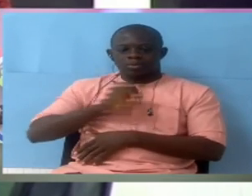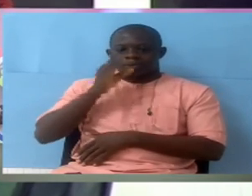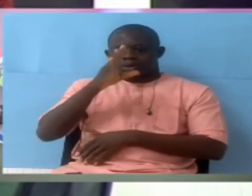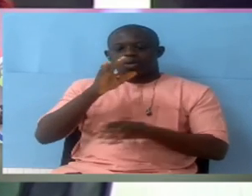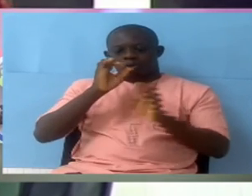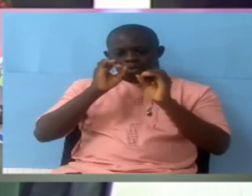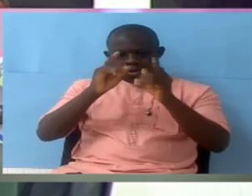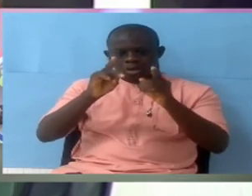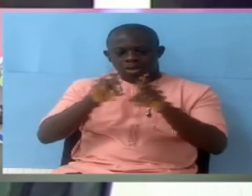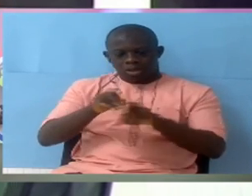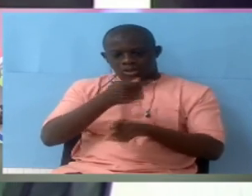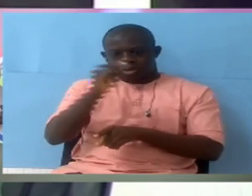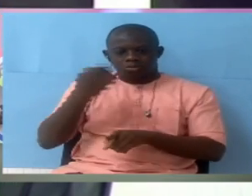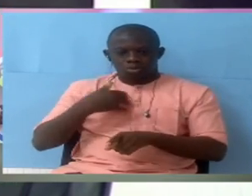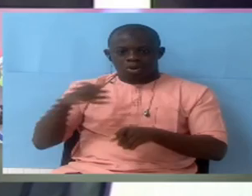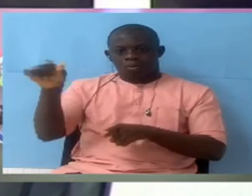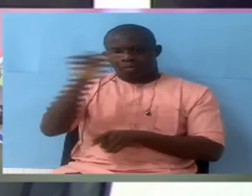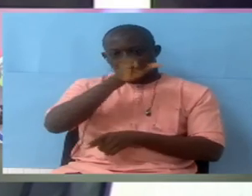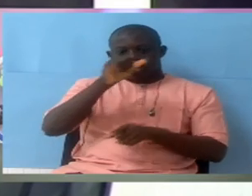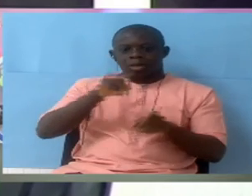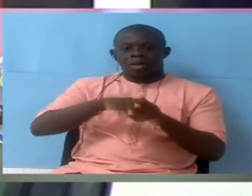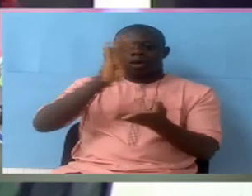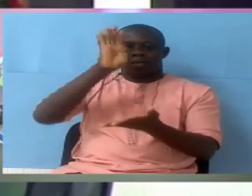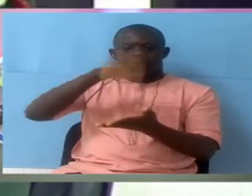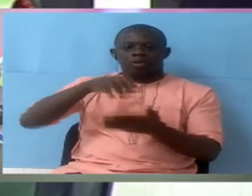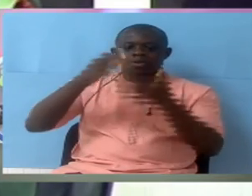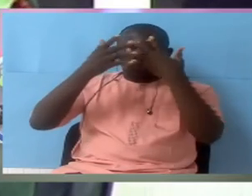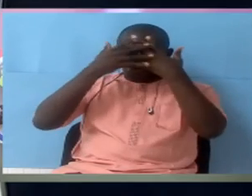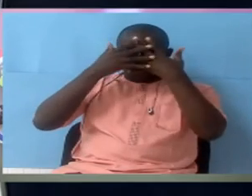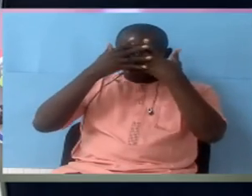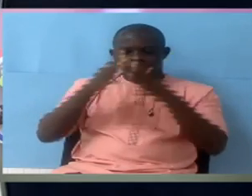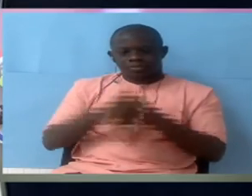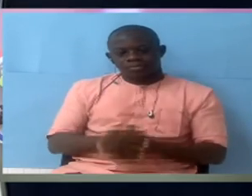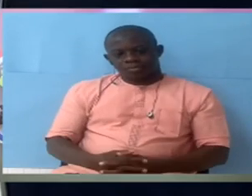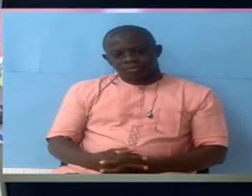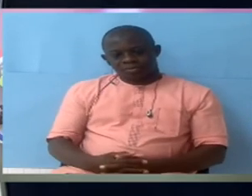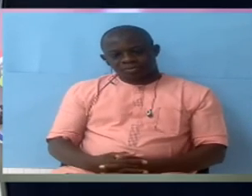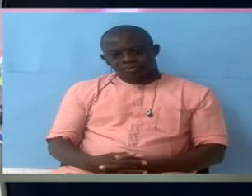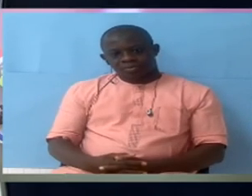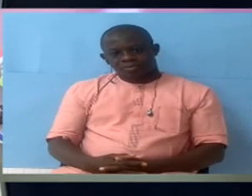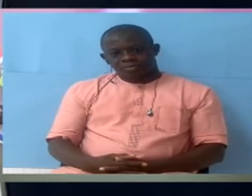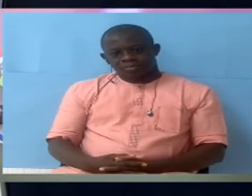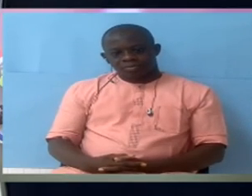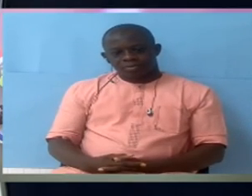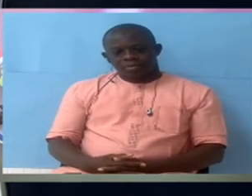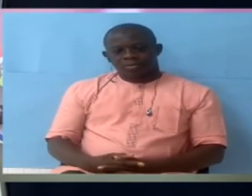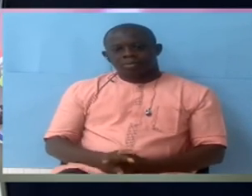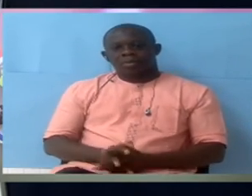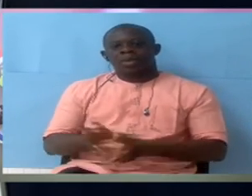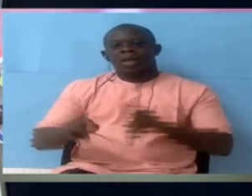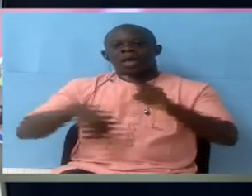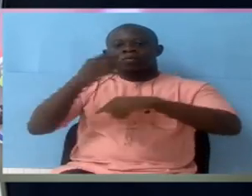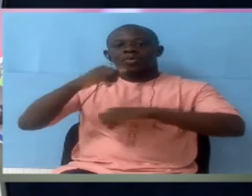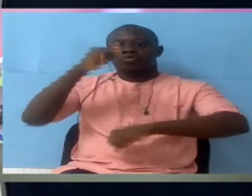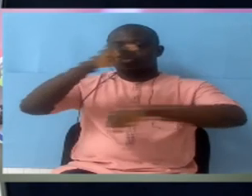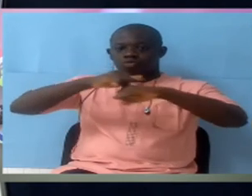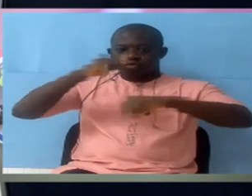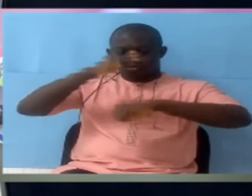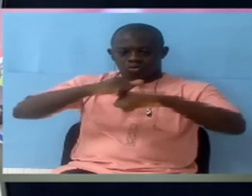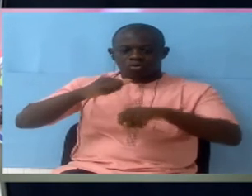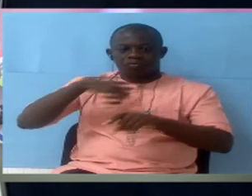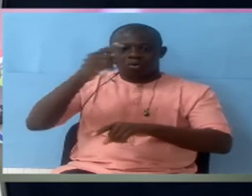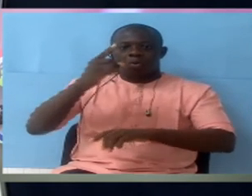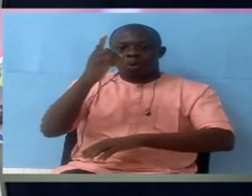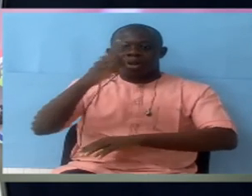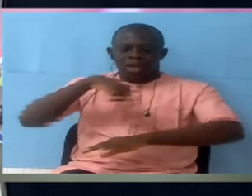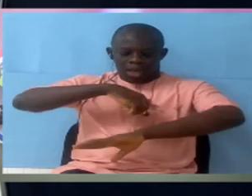them back to mile 2. Ci la ne wa legi yobu len ko mile 2. After being tortured for 1 hour 20 minutes or